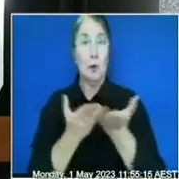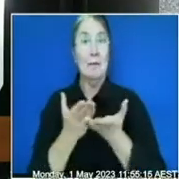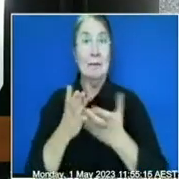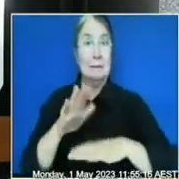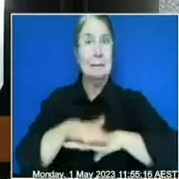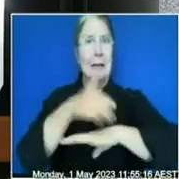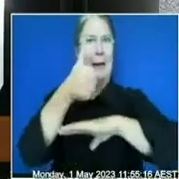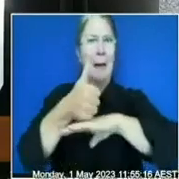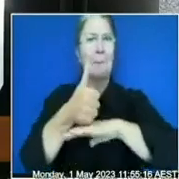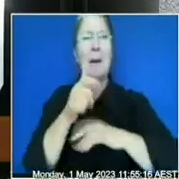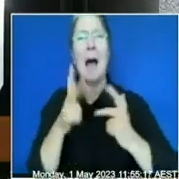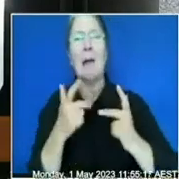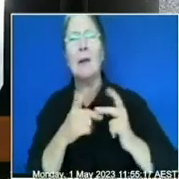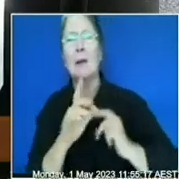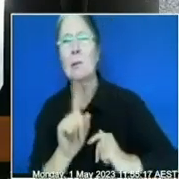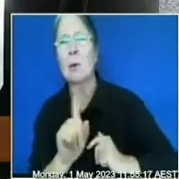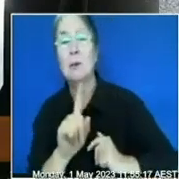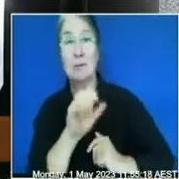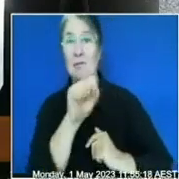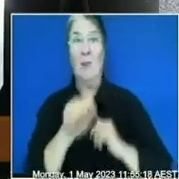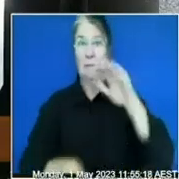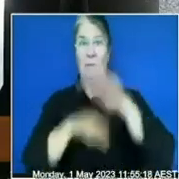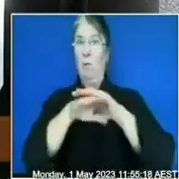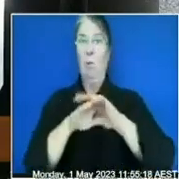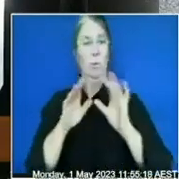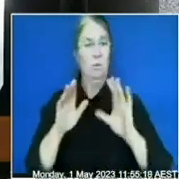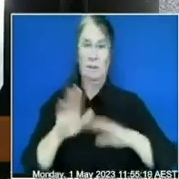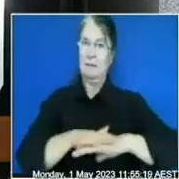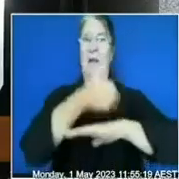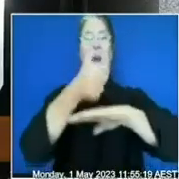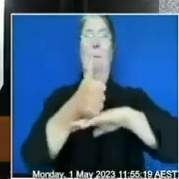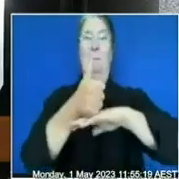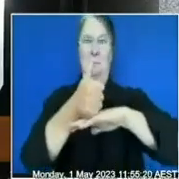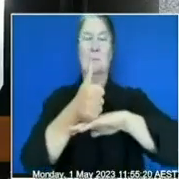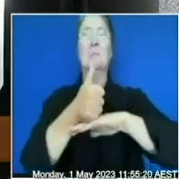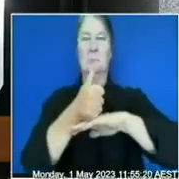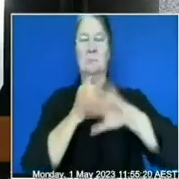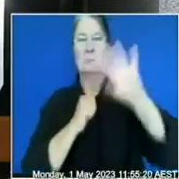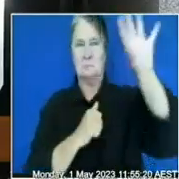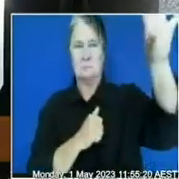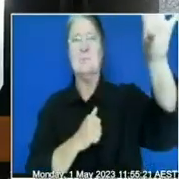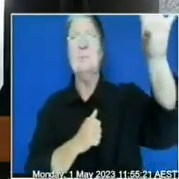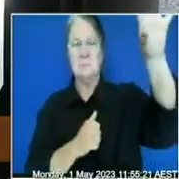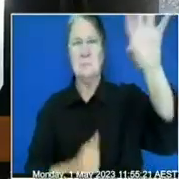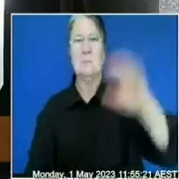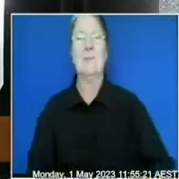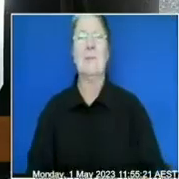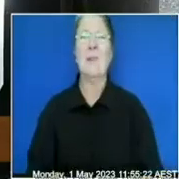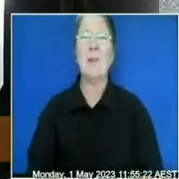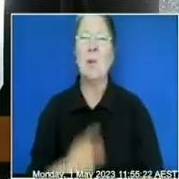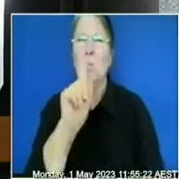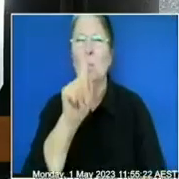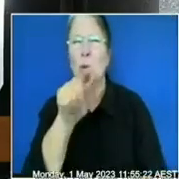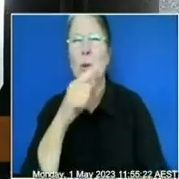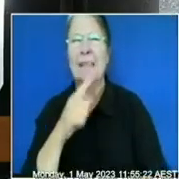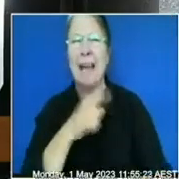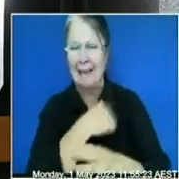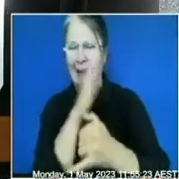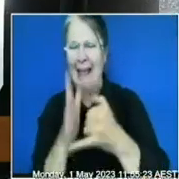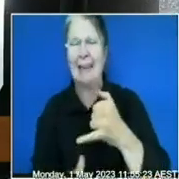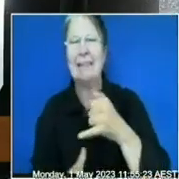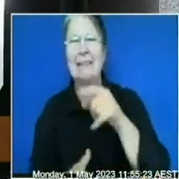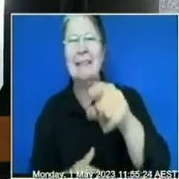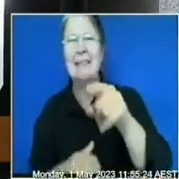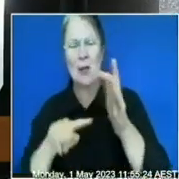Sorry, I missed that in bit. Transition planning, stand down? Yeah, so they're working through, so they are fully operational at the moment, and they're working through because one of the mainstream